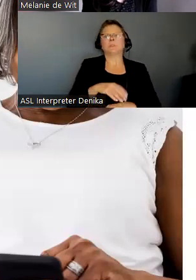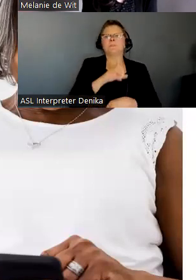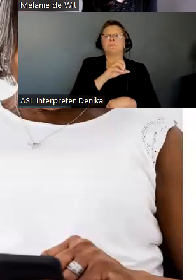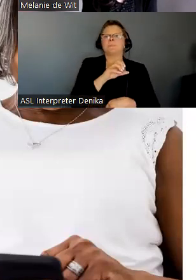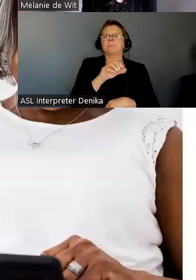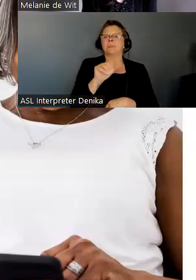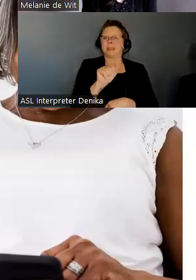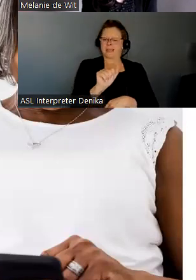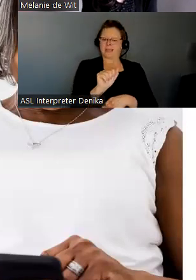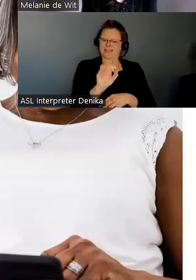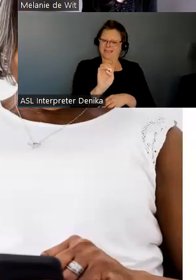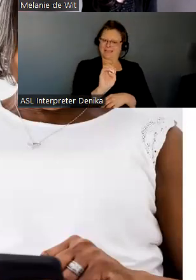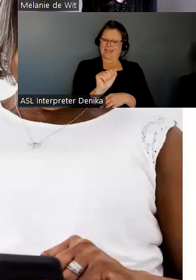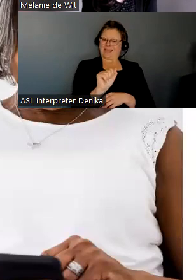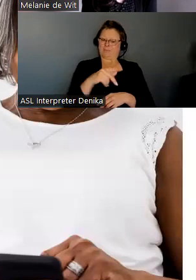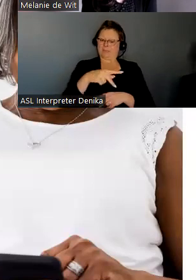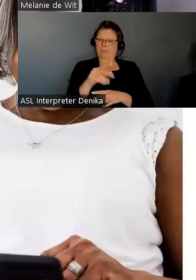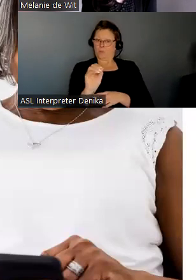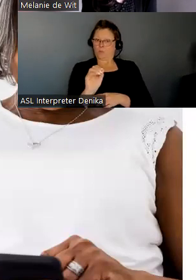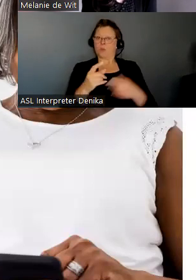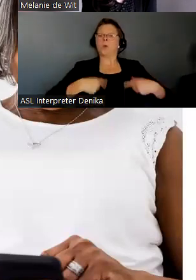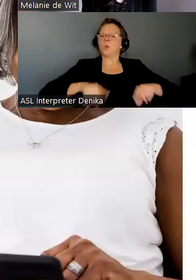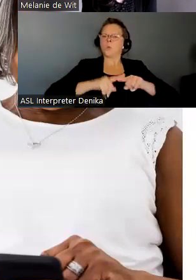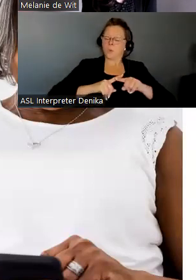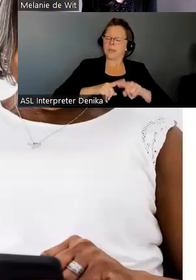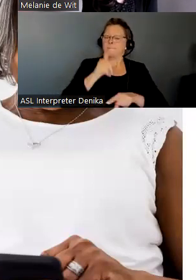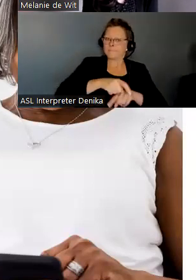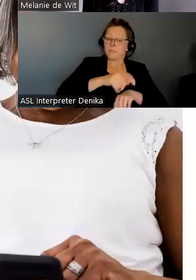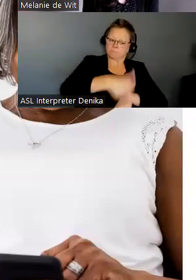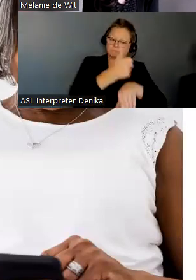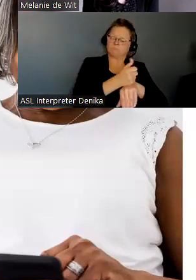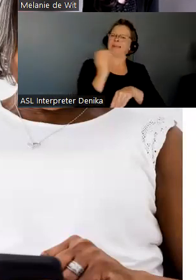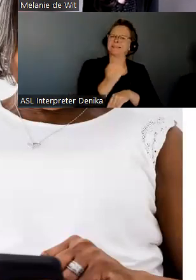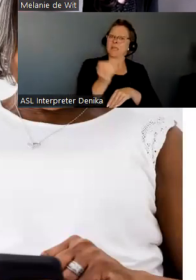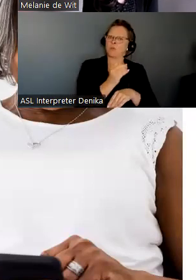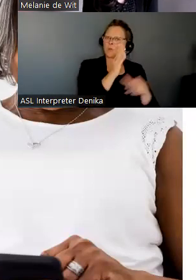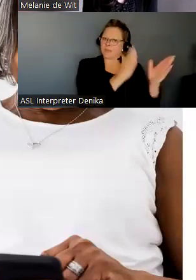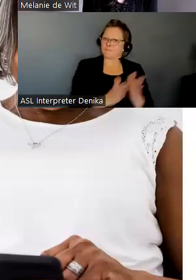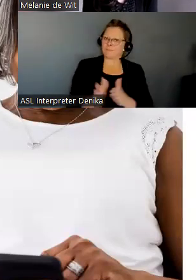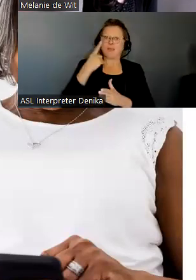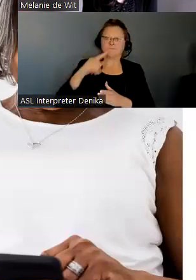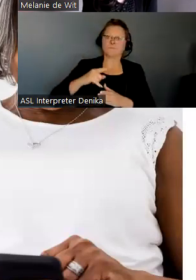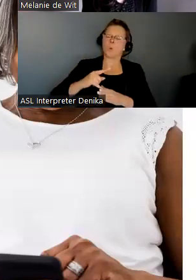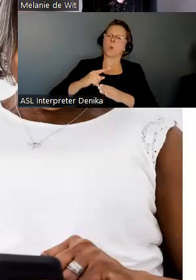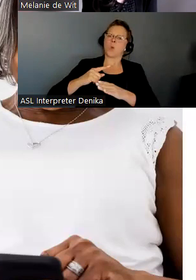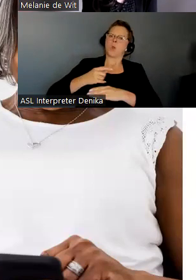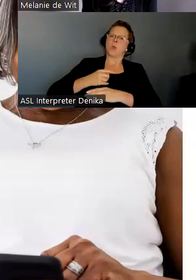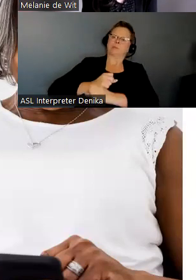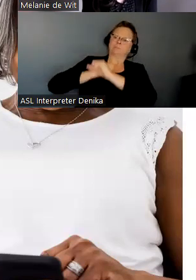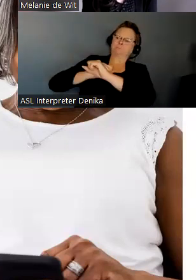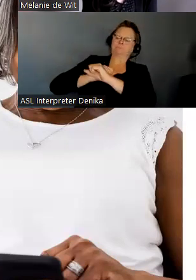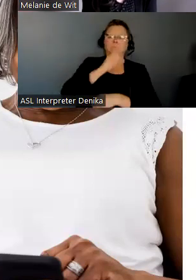Ontario has been mandated to implement Ontario's strategy to combat elder abuse. We've been doing this